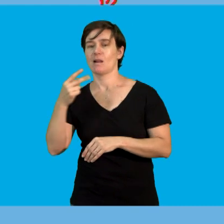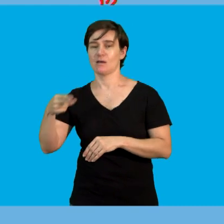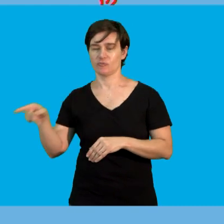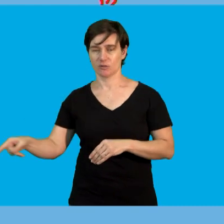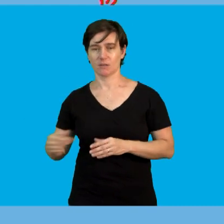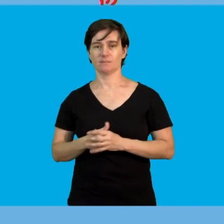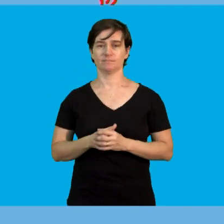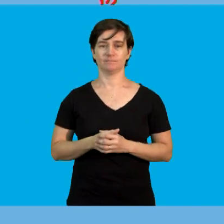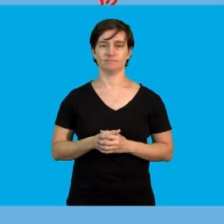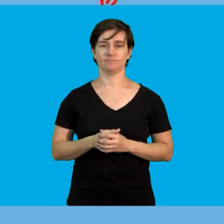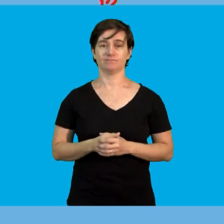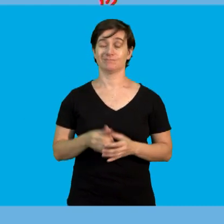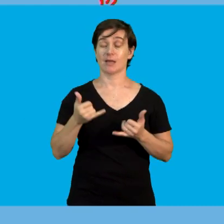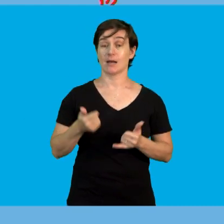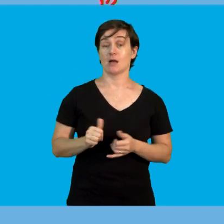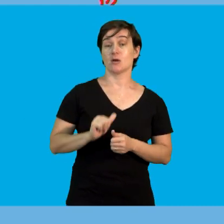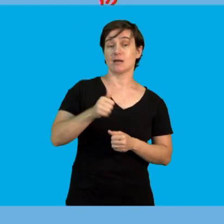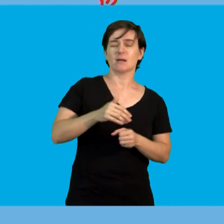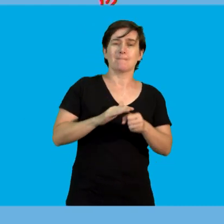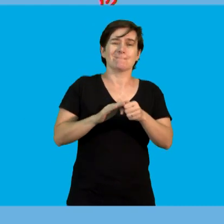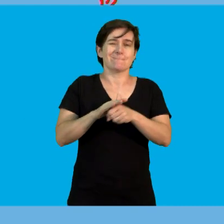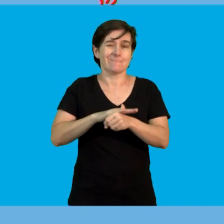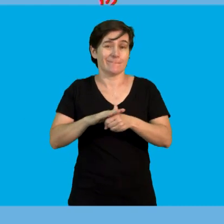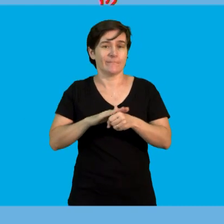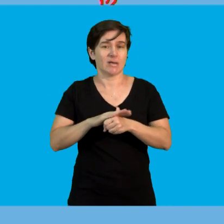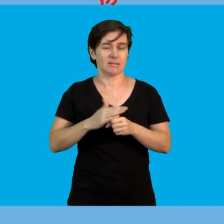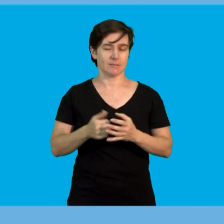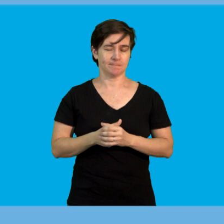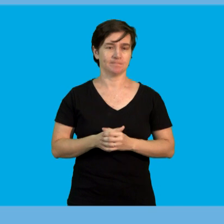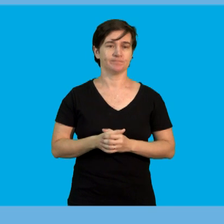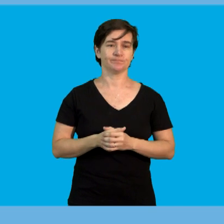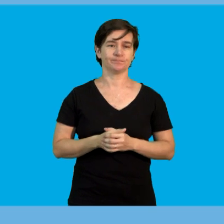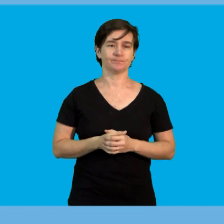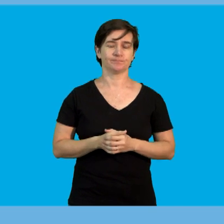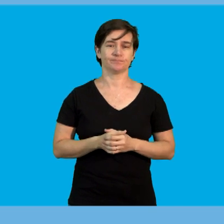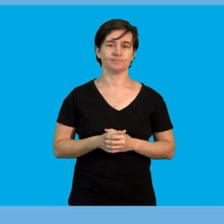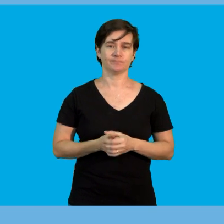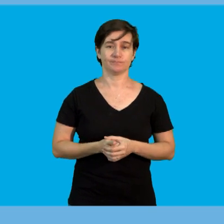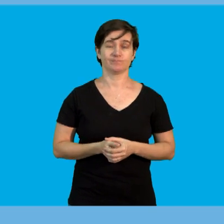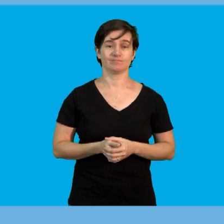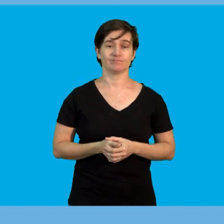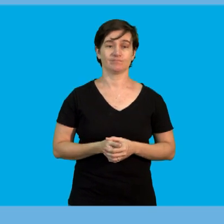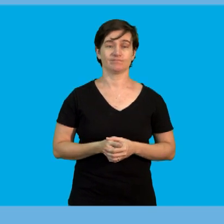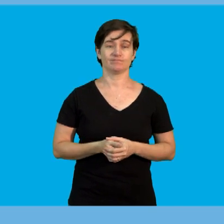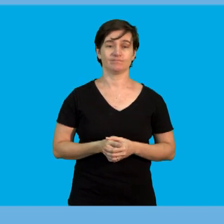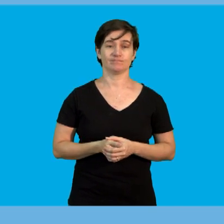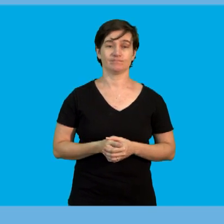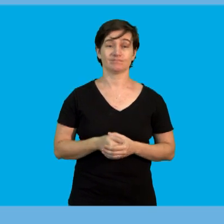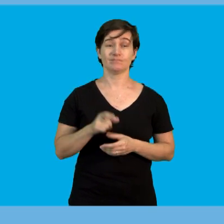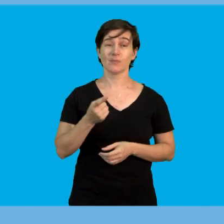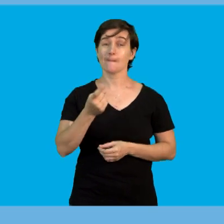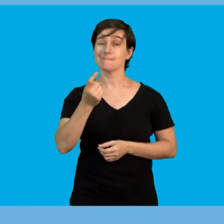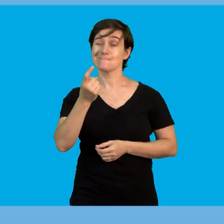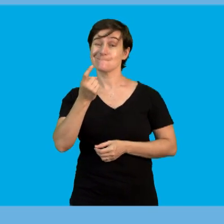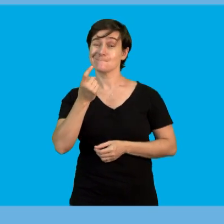metal hydroxide. So with that said, we can move on to the basis of the very same reaction. So we're saying that the two